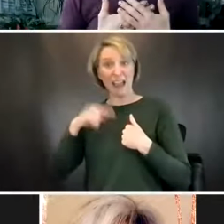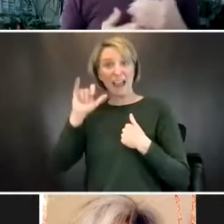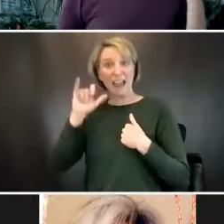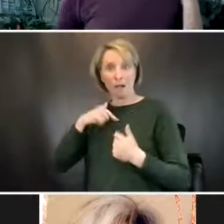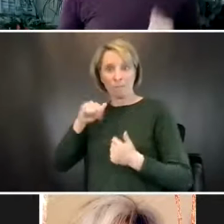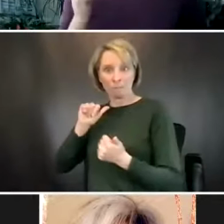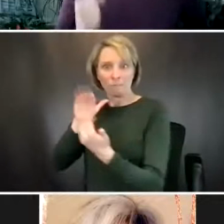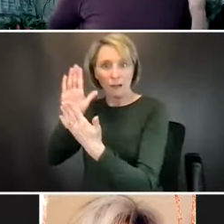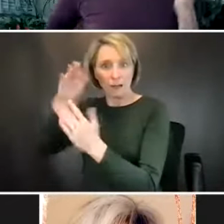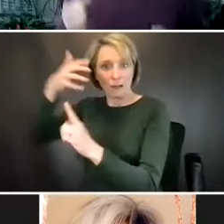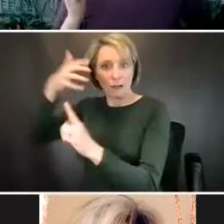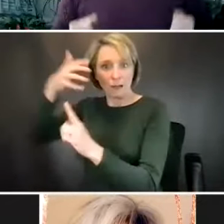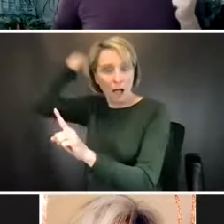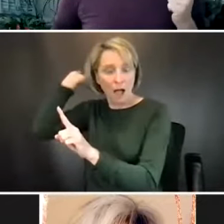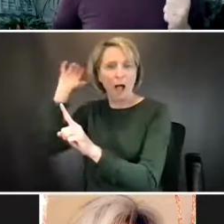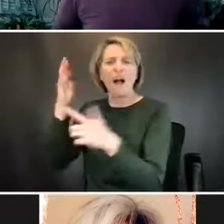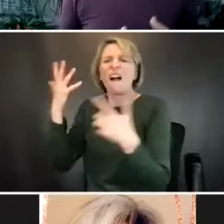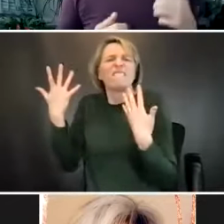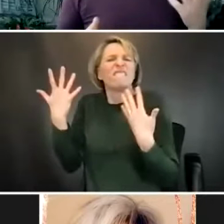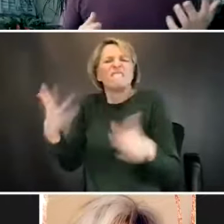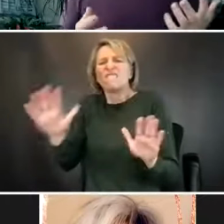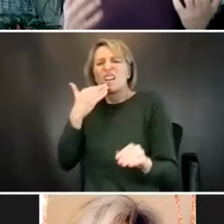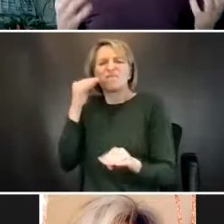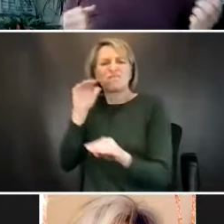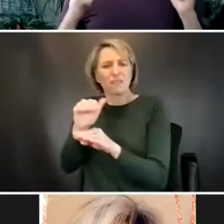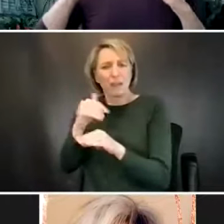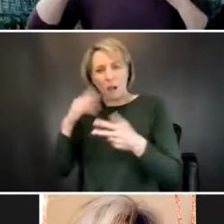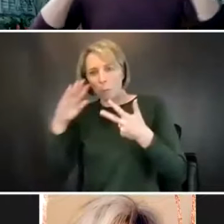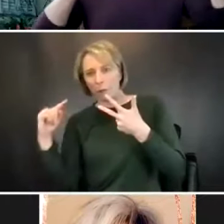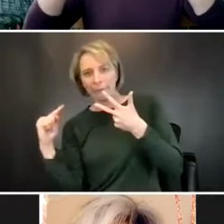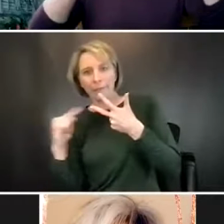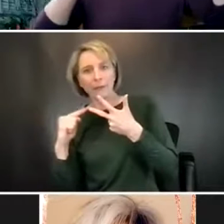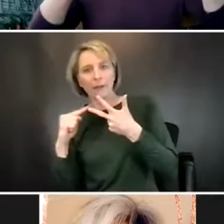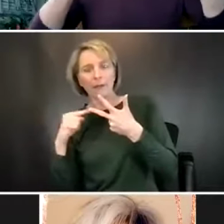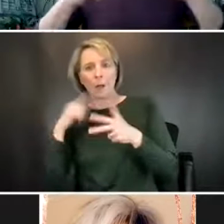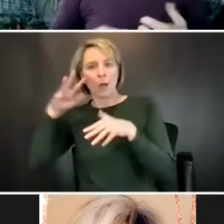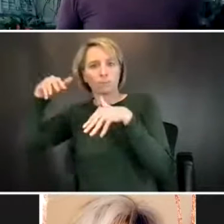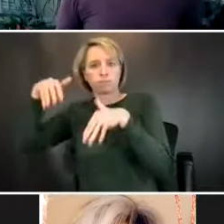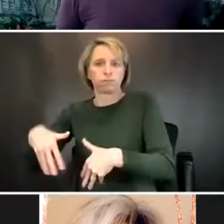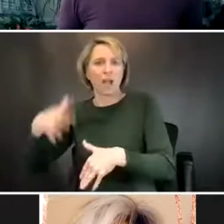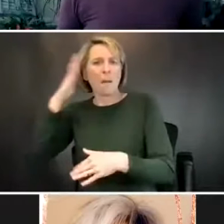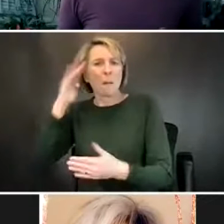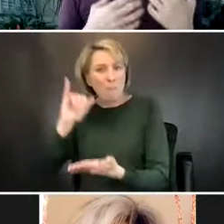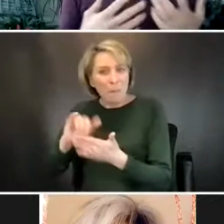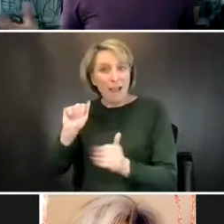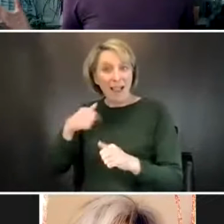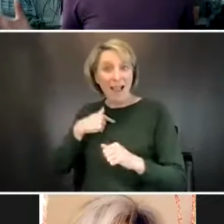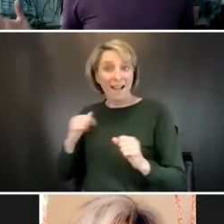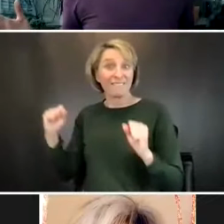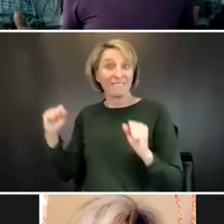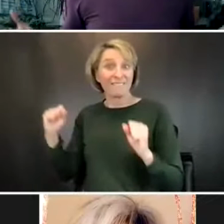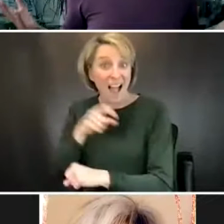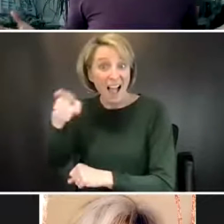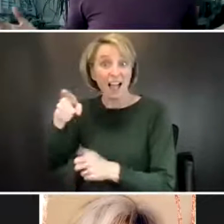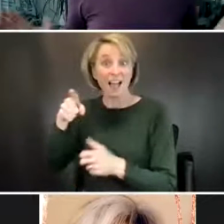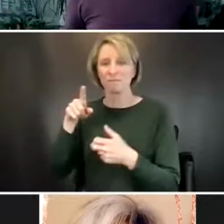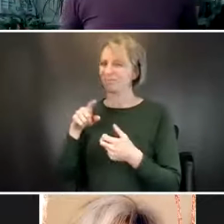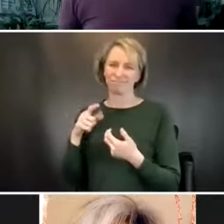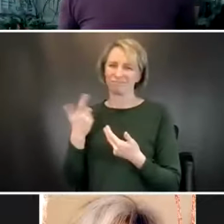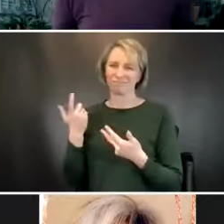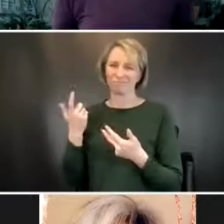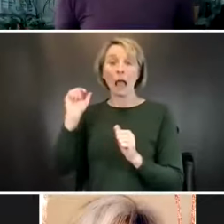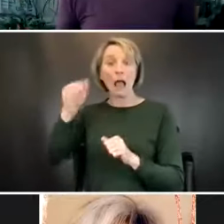I'm not outrunning it, not flighting it. I know I'm not going to outfight it, but I could maybe freeze and